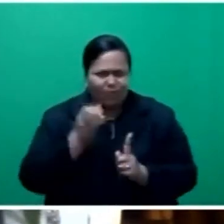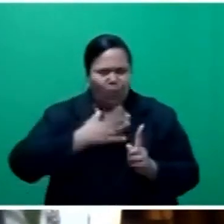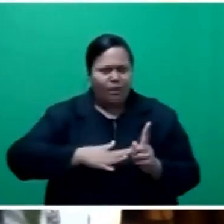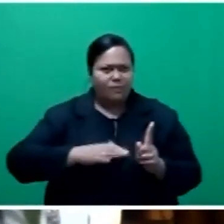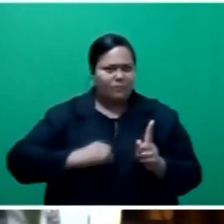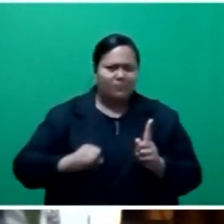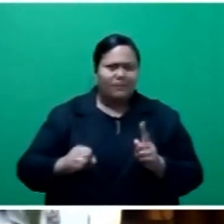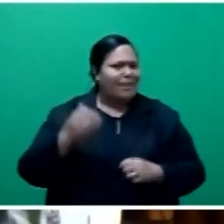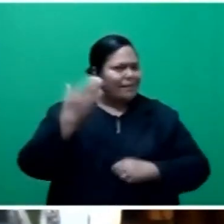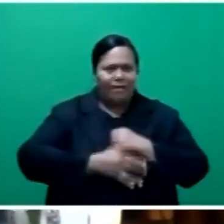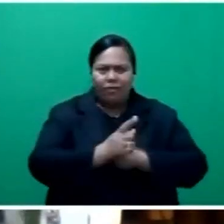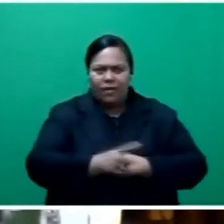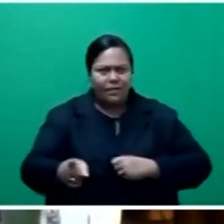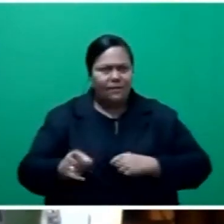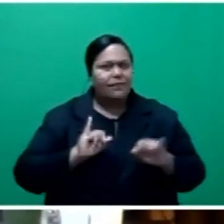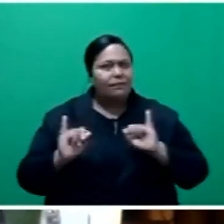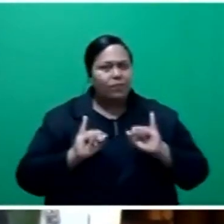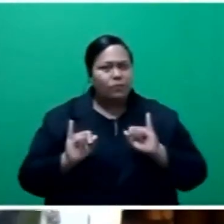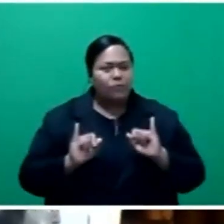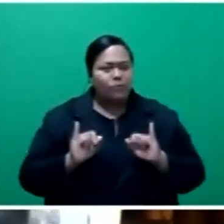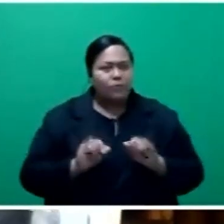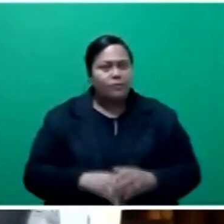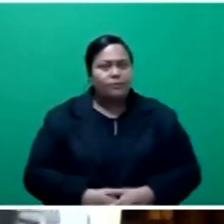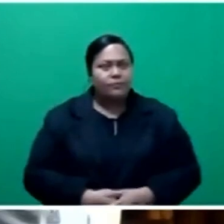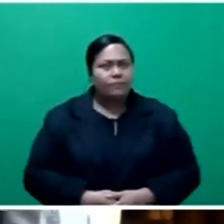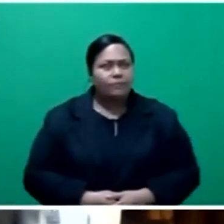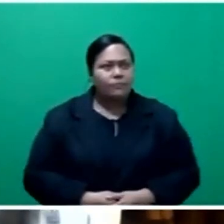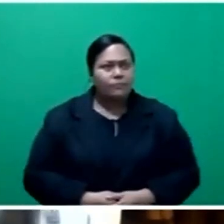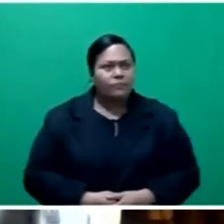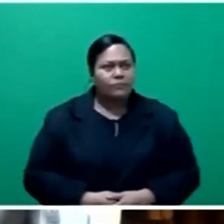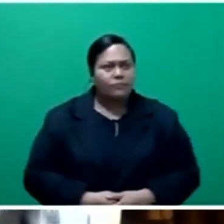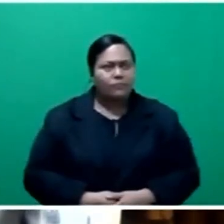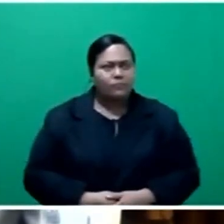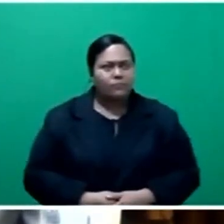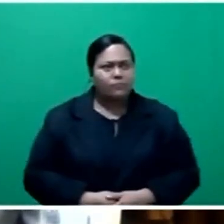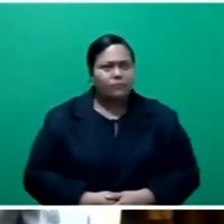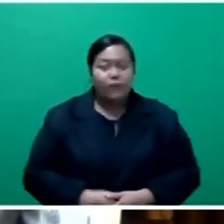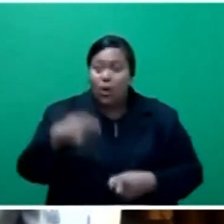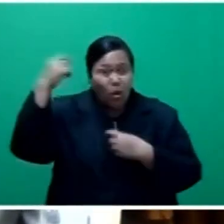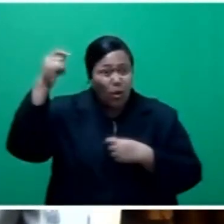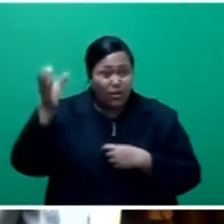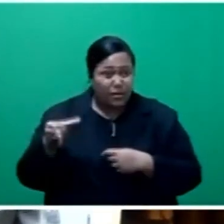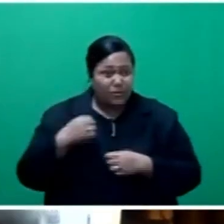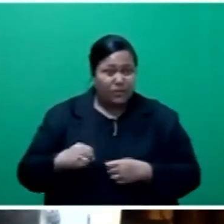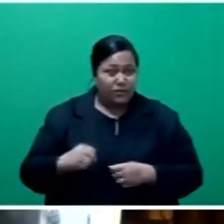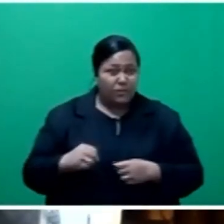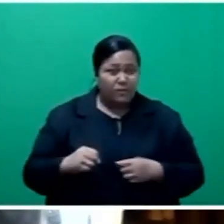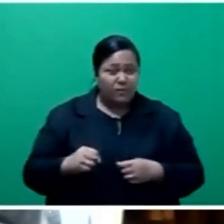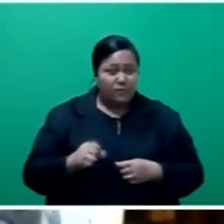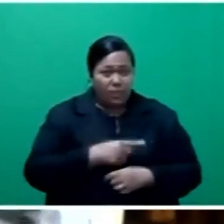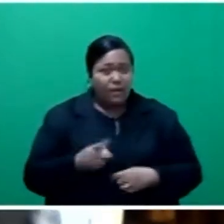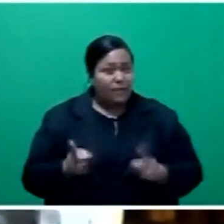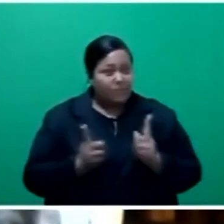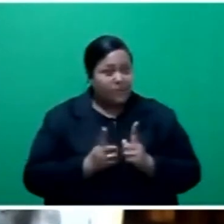Hardly attended any entry interviews. Refused to do it. No good auditor refuses to attend meetings, exit meetings